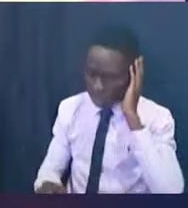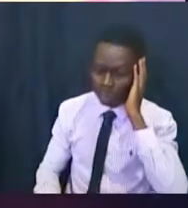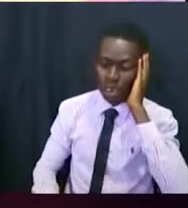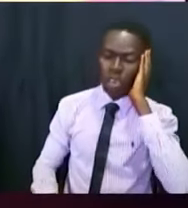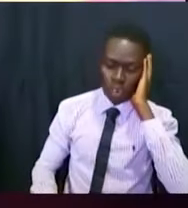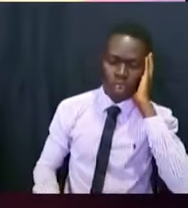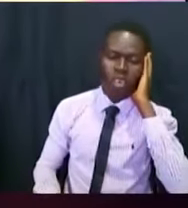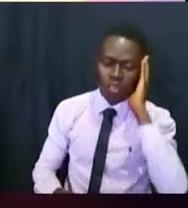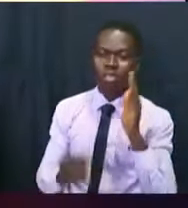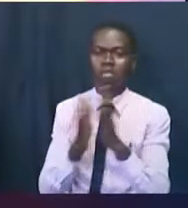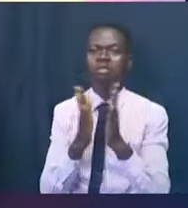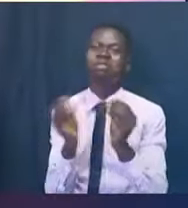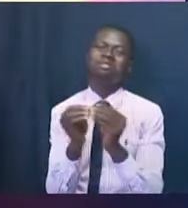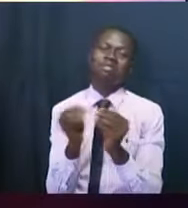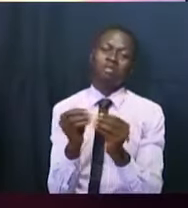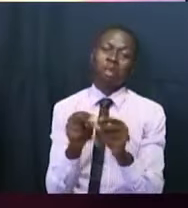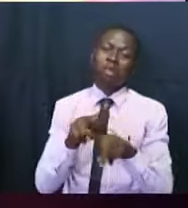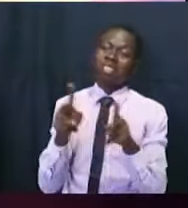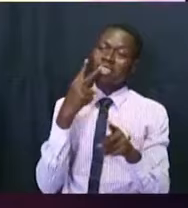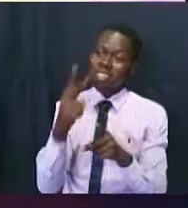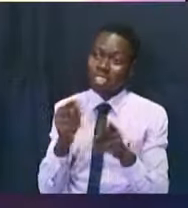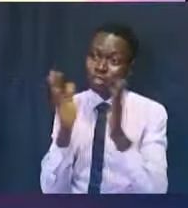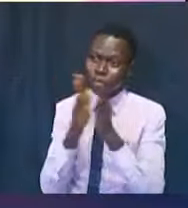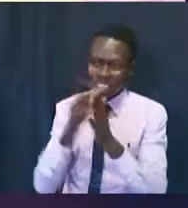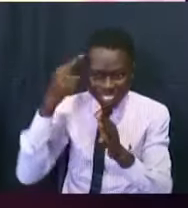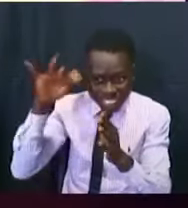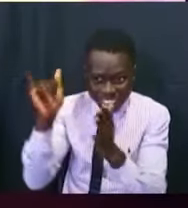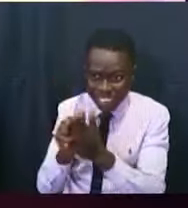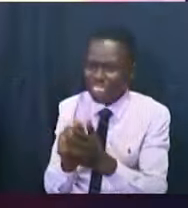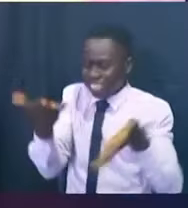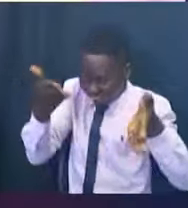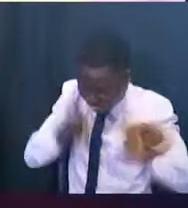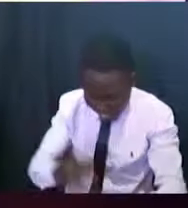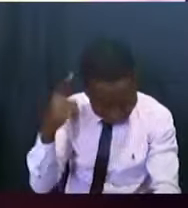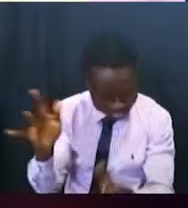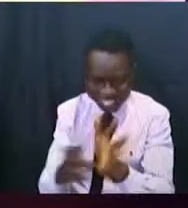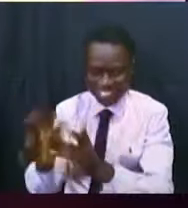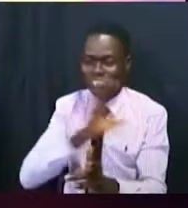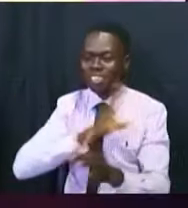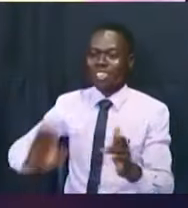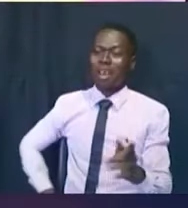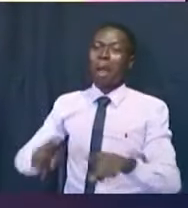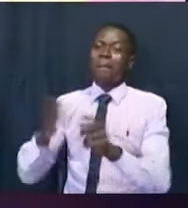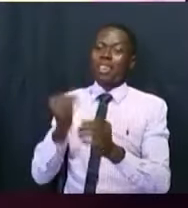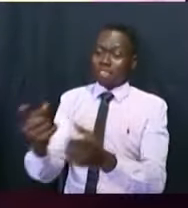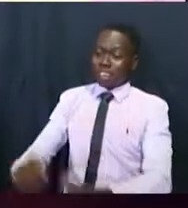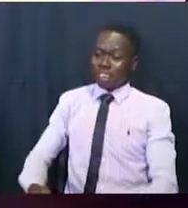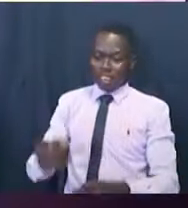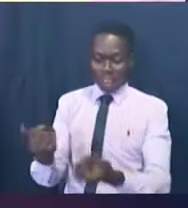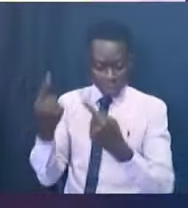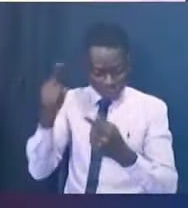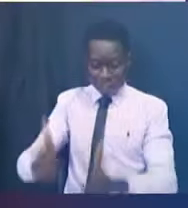you still say, huh. When you look at them praying like this, you think that they will even die for Christ. But when it comes to living for